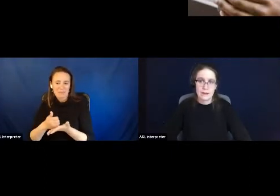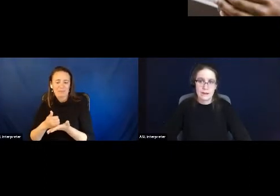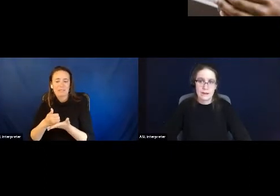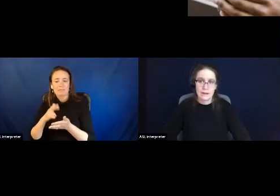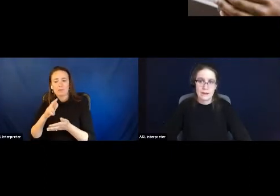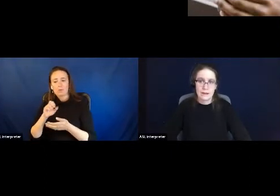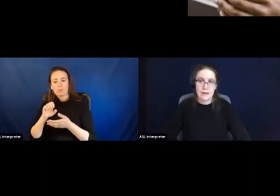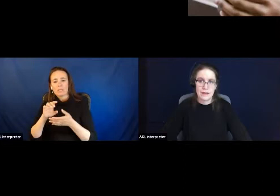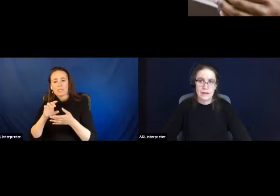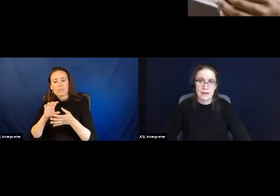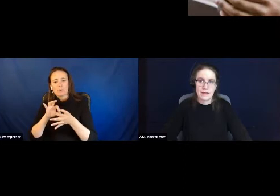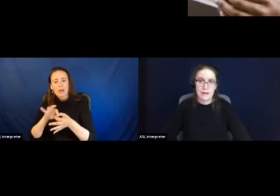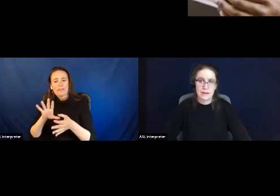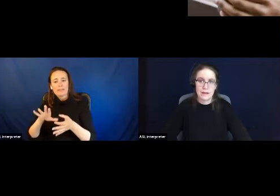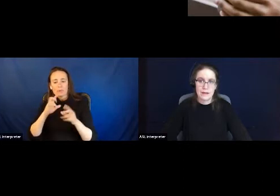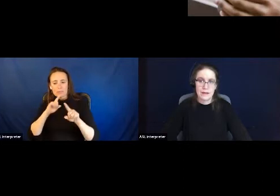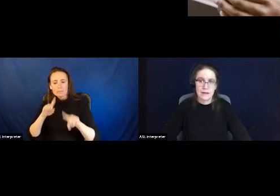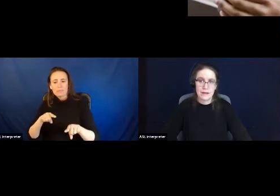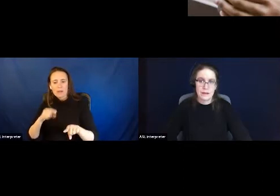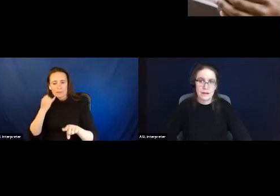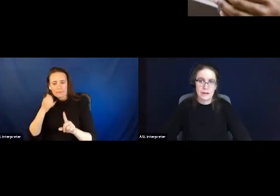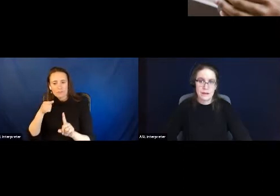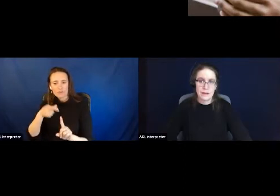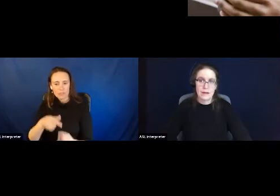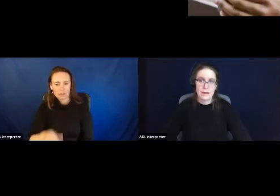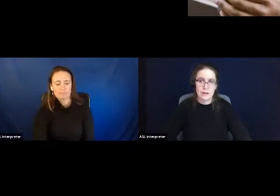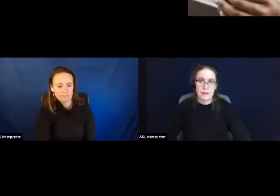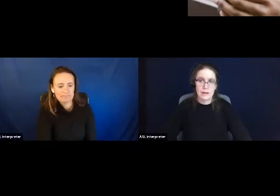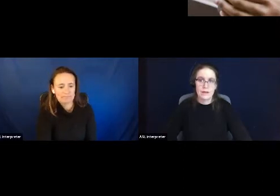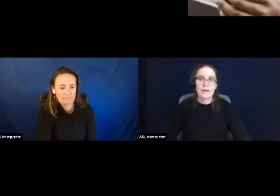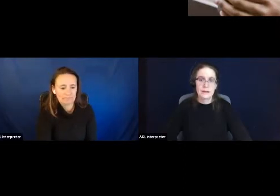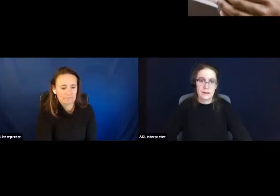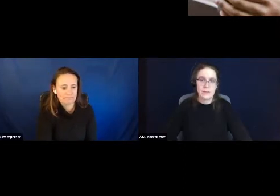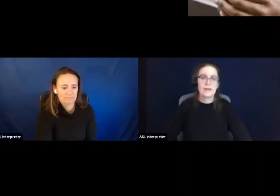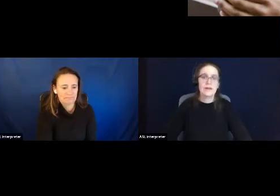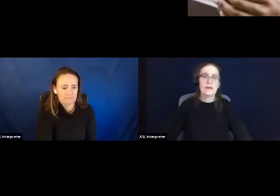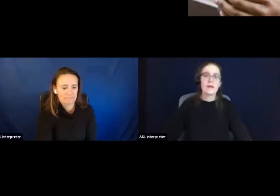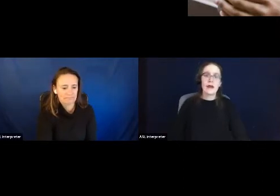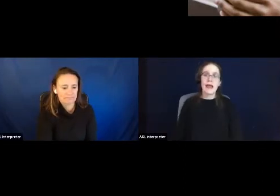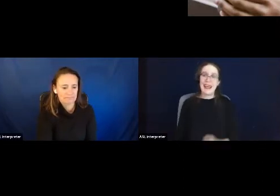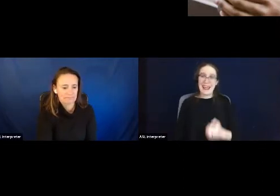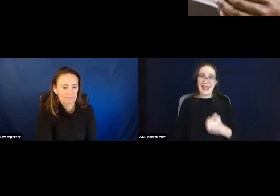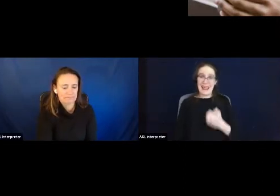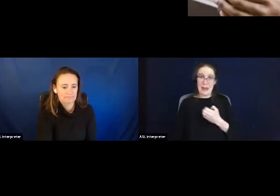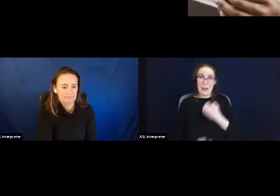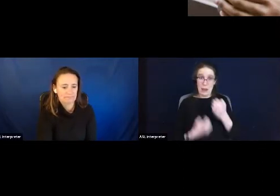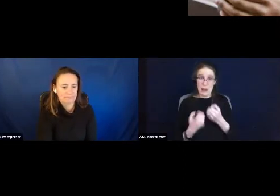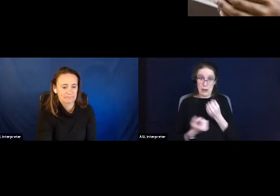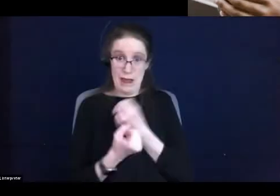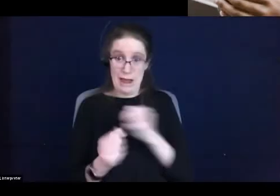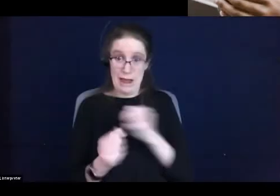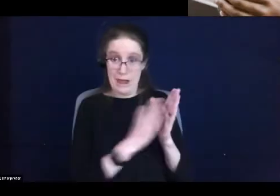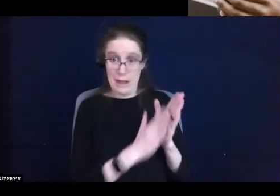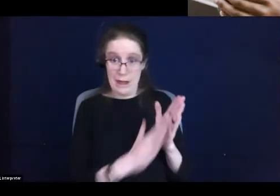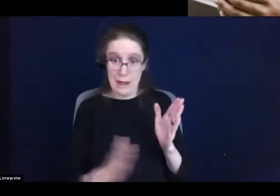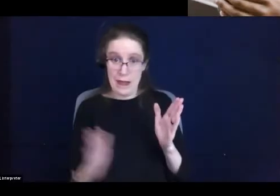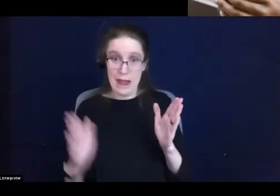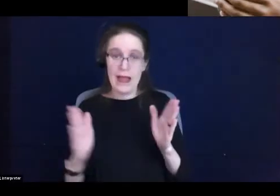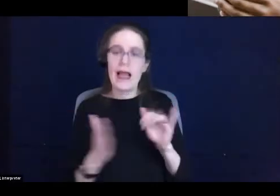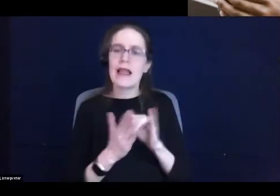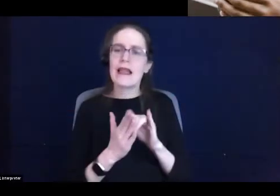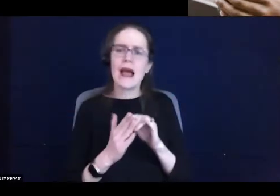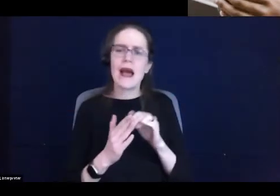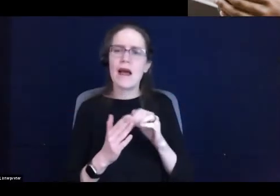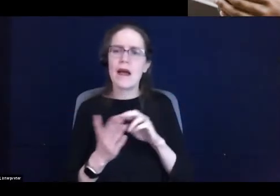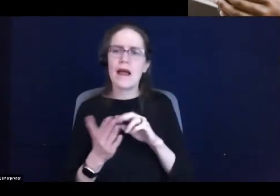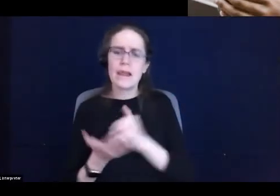response when they are triggered. Emotional safety planning is about helping a survivor come back to that regulated